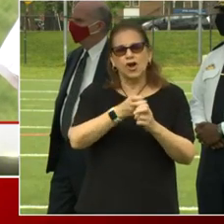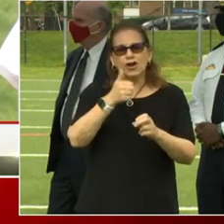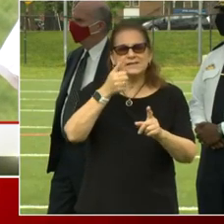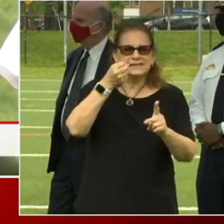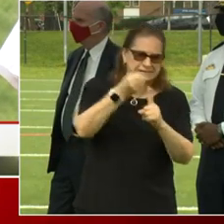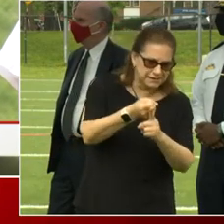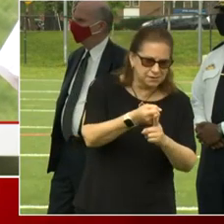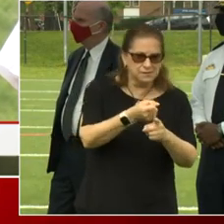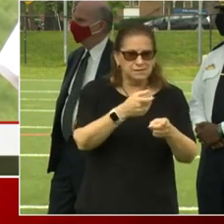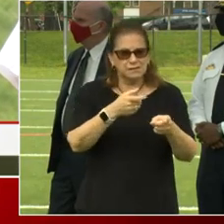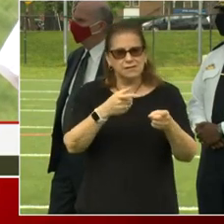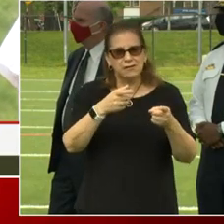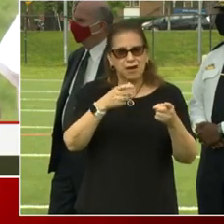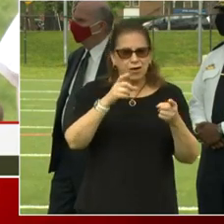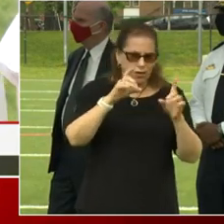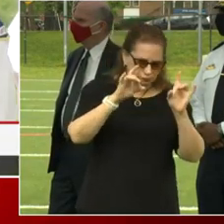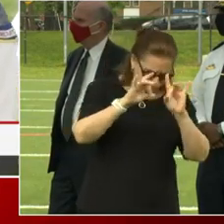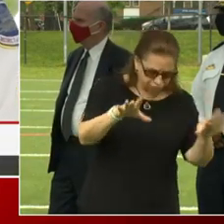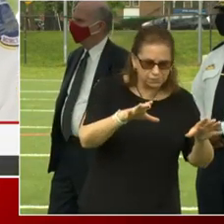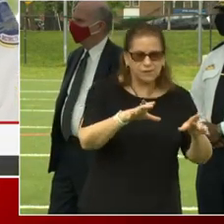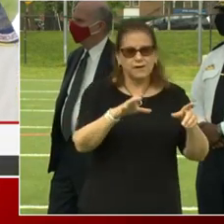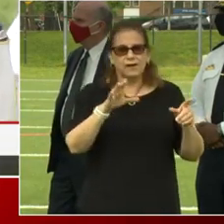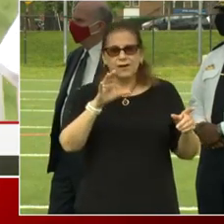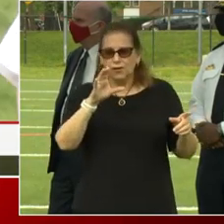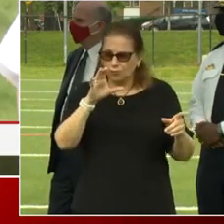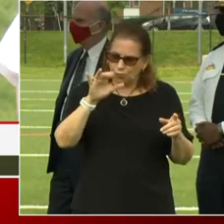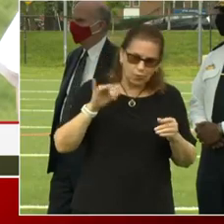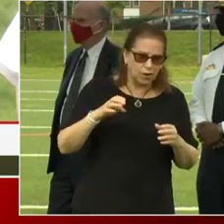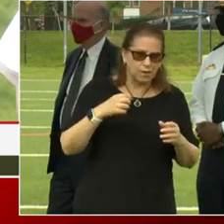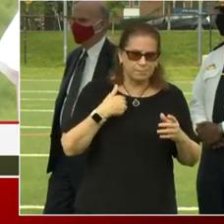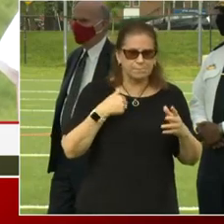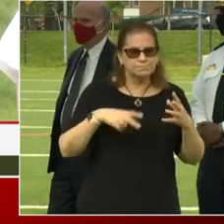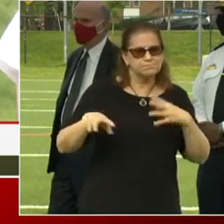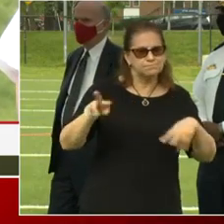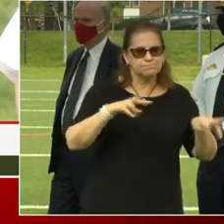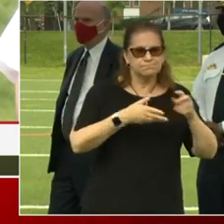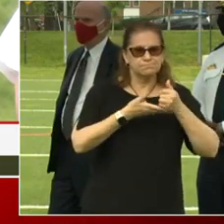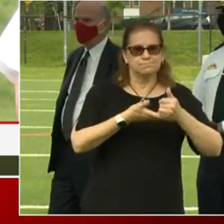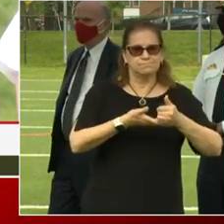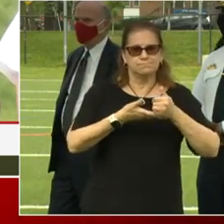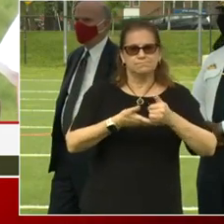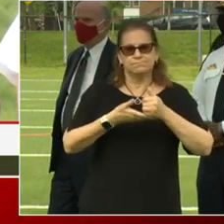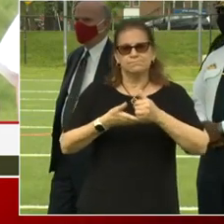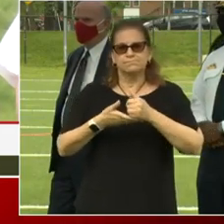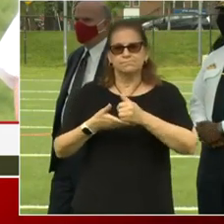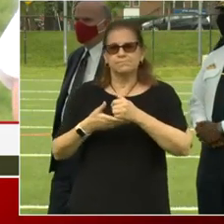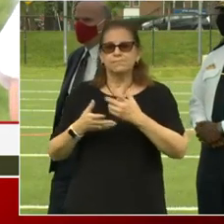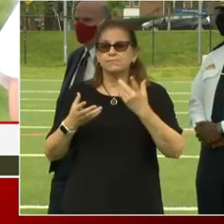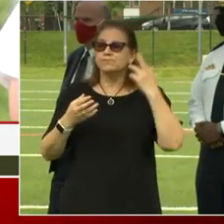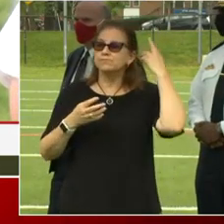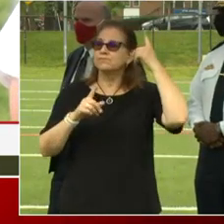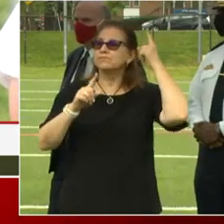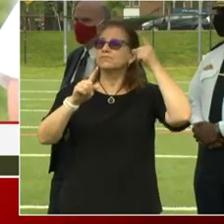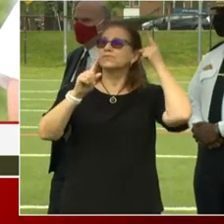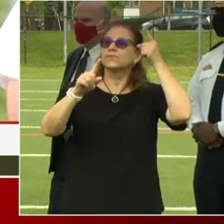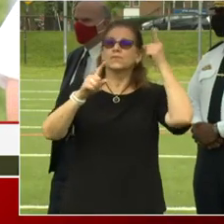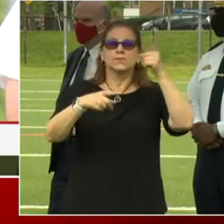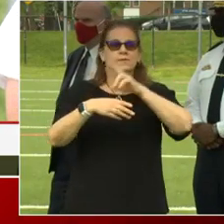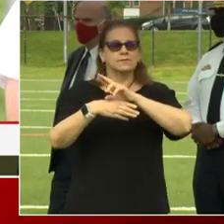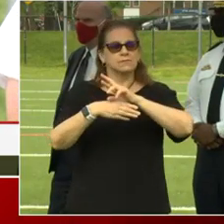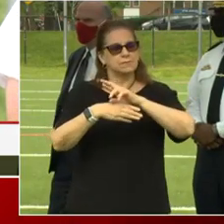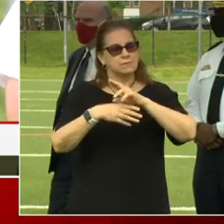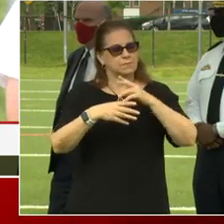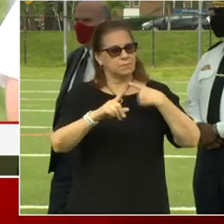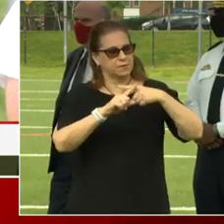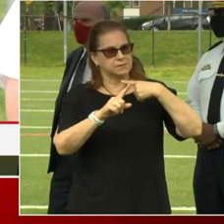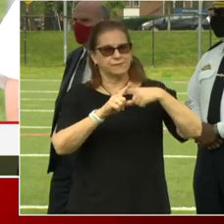in the community. Over the past 11 years, the Summer Crime Initiative has resulted in positive impacts within the community. We have connected